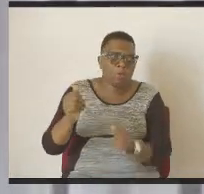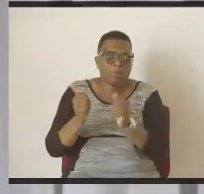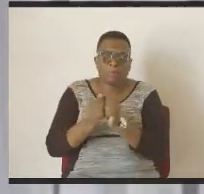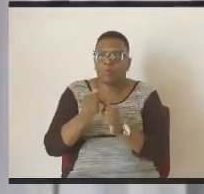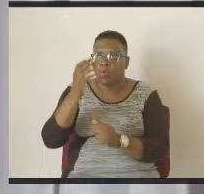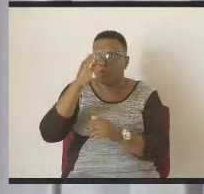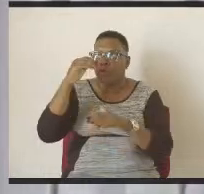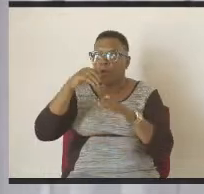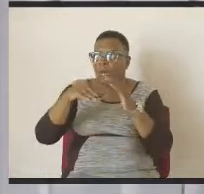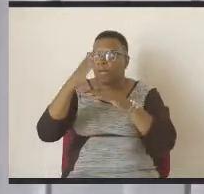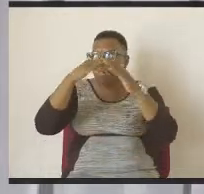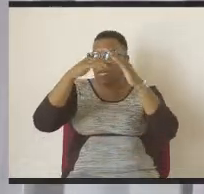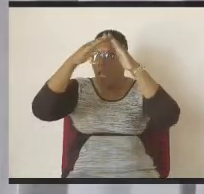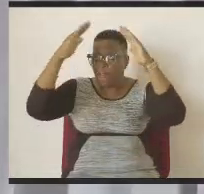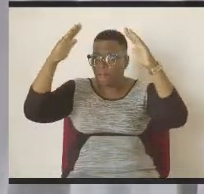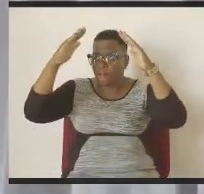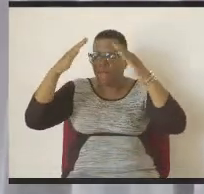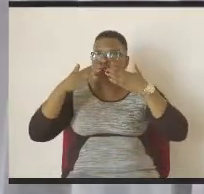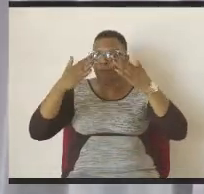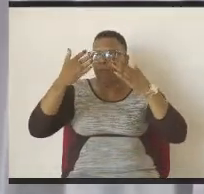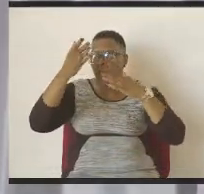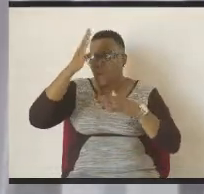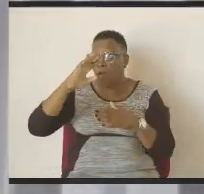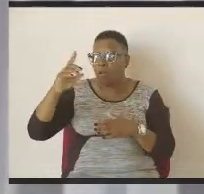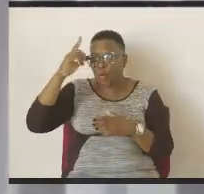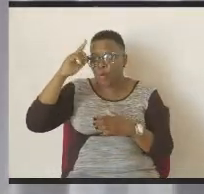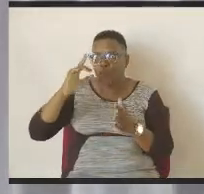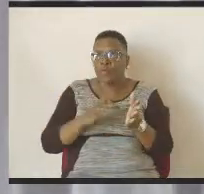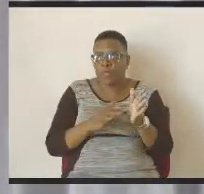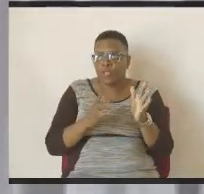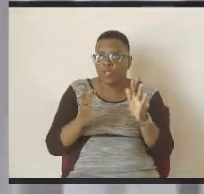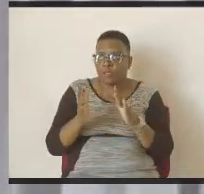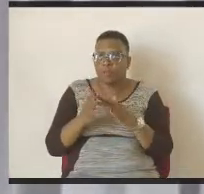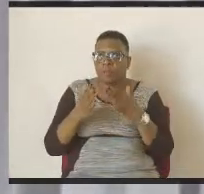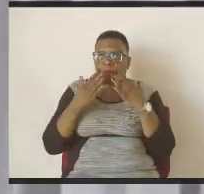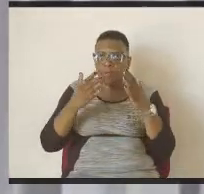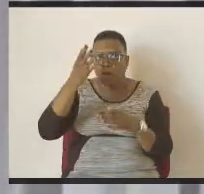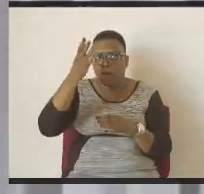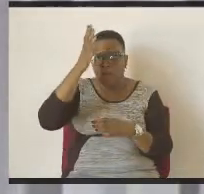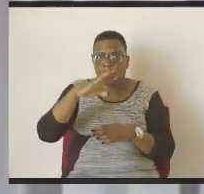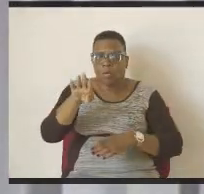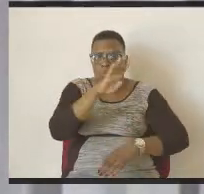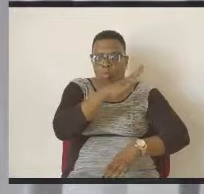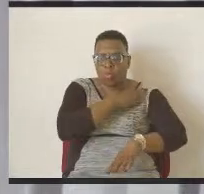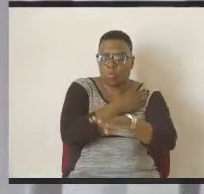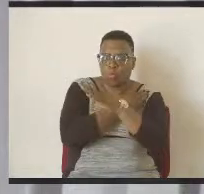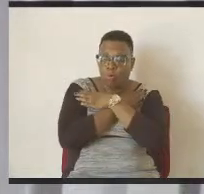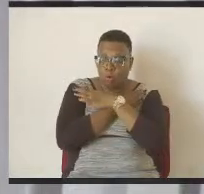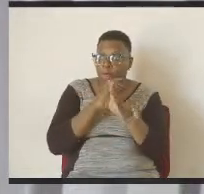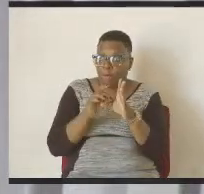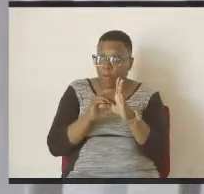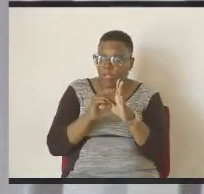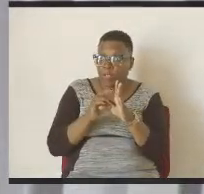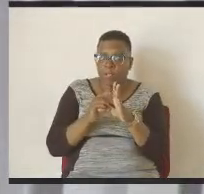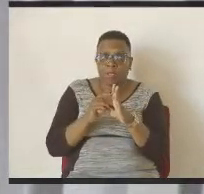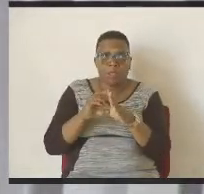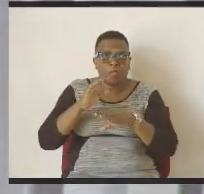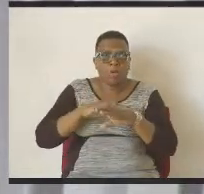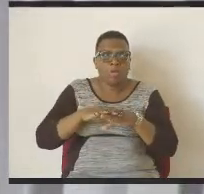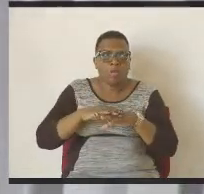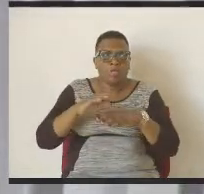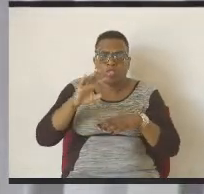heaven. Thank God for Jesus. And thank God that he wrapped human flesh around his eternal